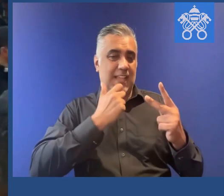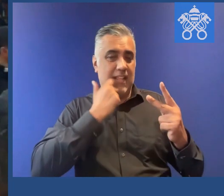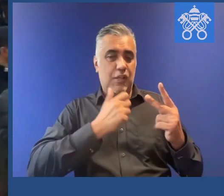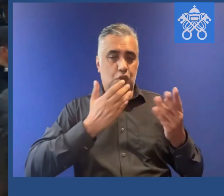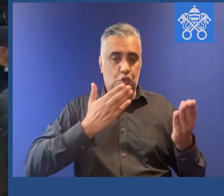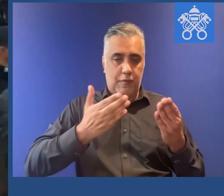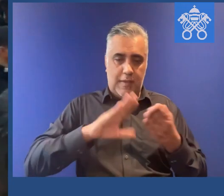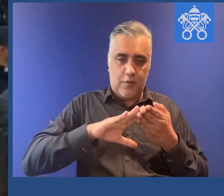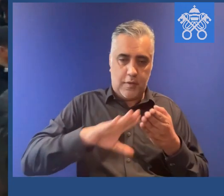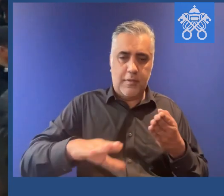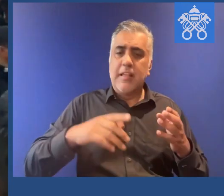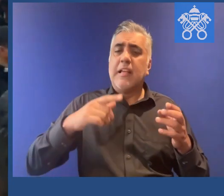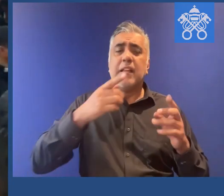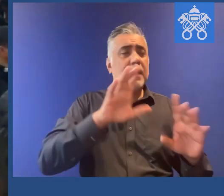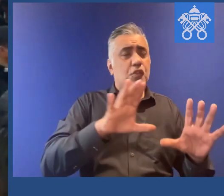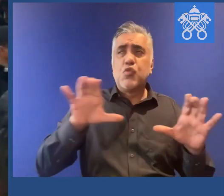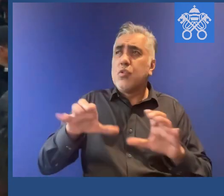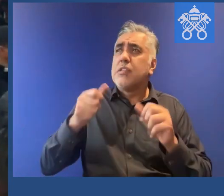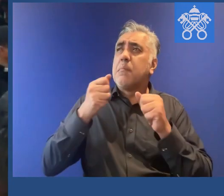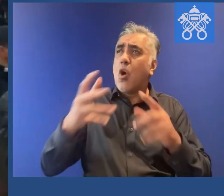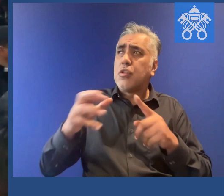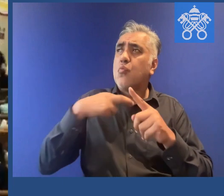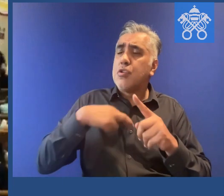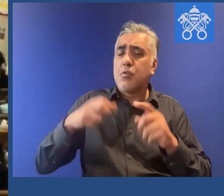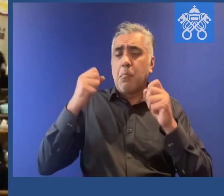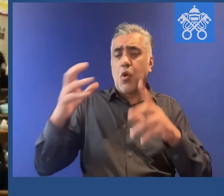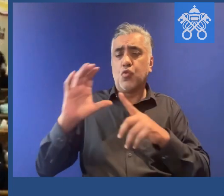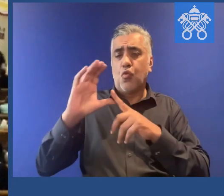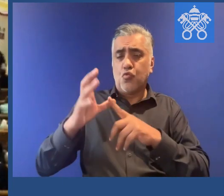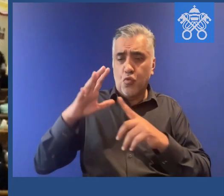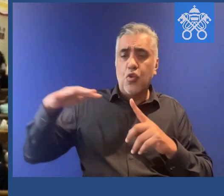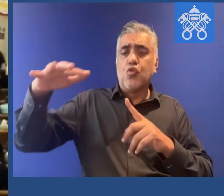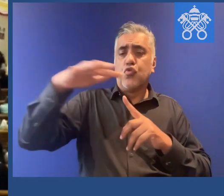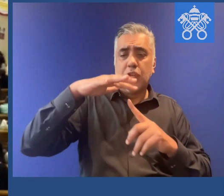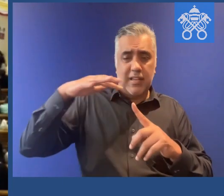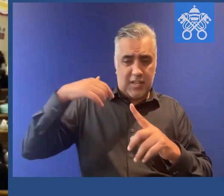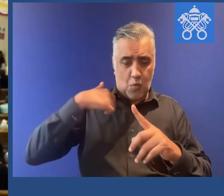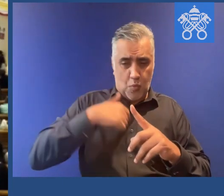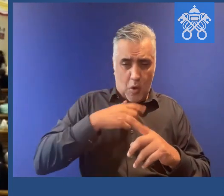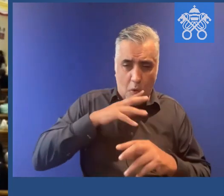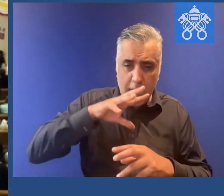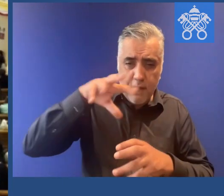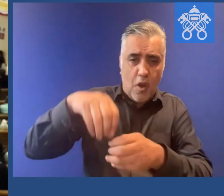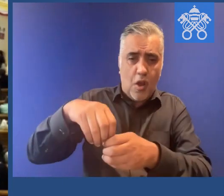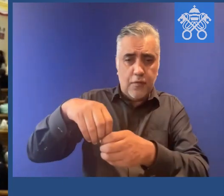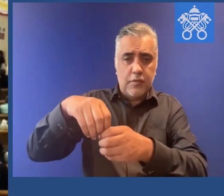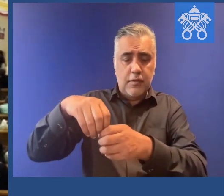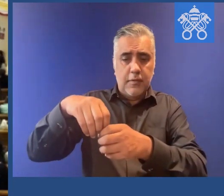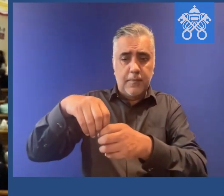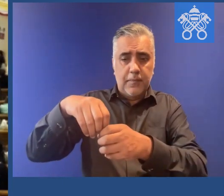forgiveness. Let us do so in the multi-religious and multicultural societies in which we find ourselves